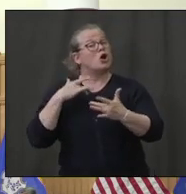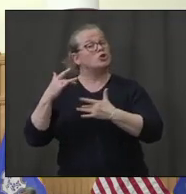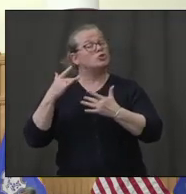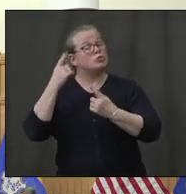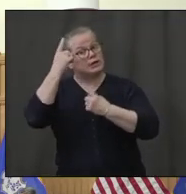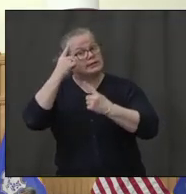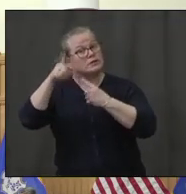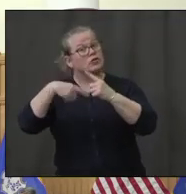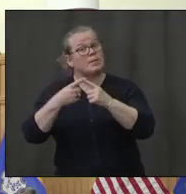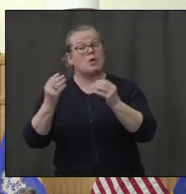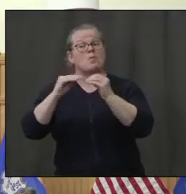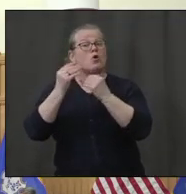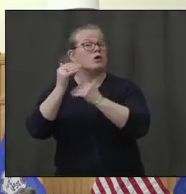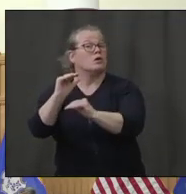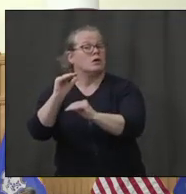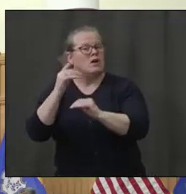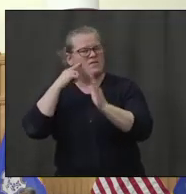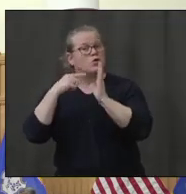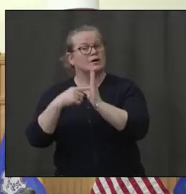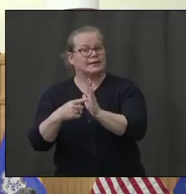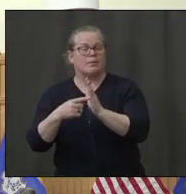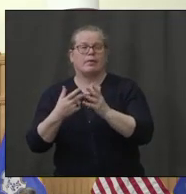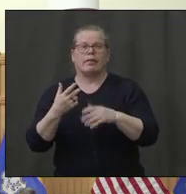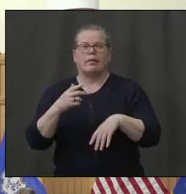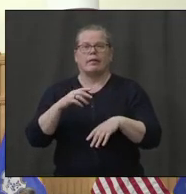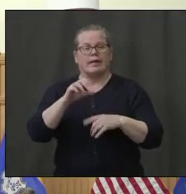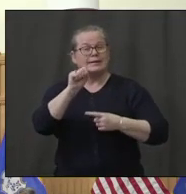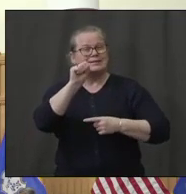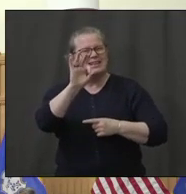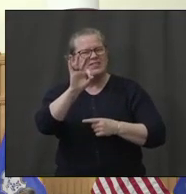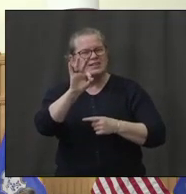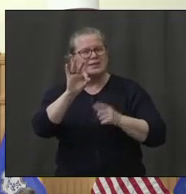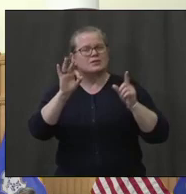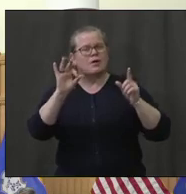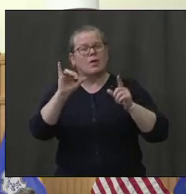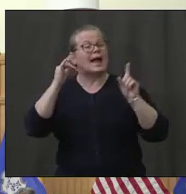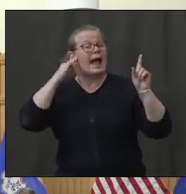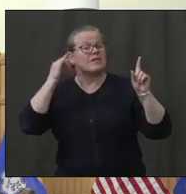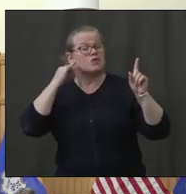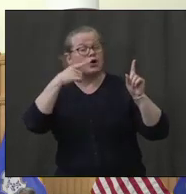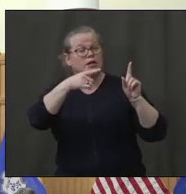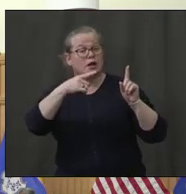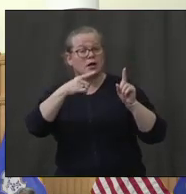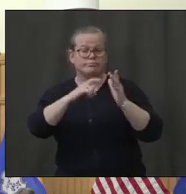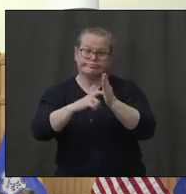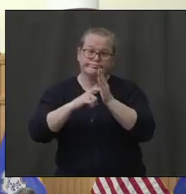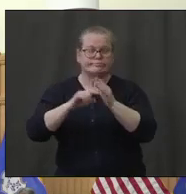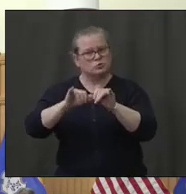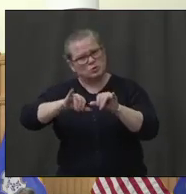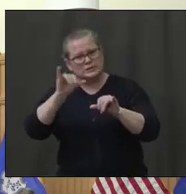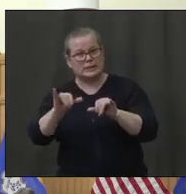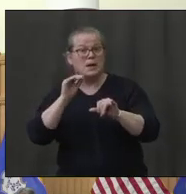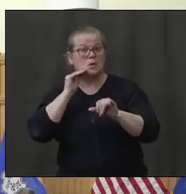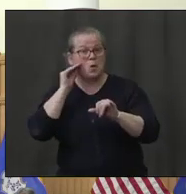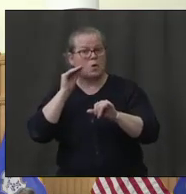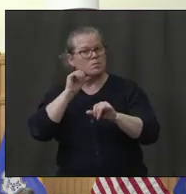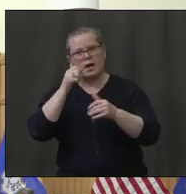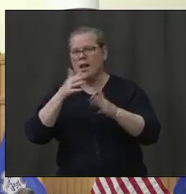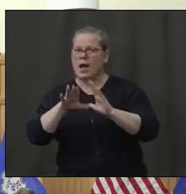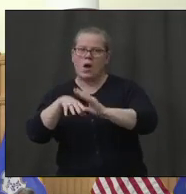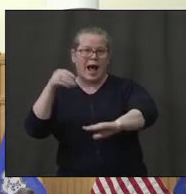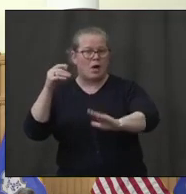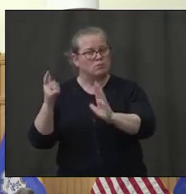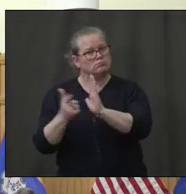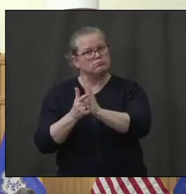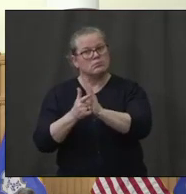that I mean San Francisco style stay in place. Obviously you put in restrictions. What are